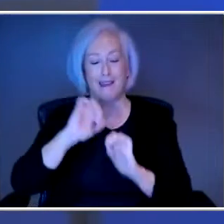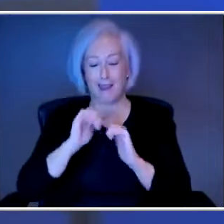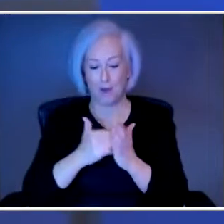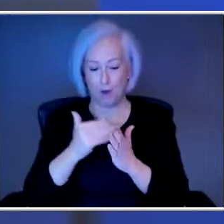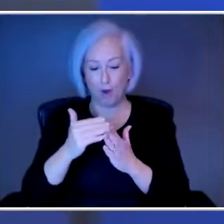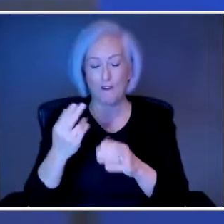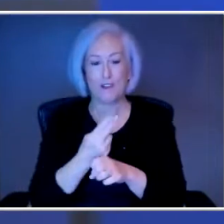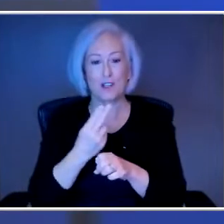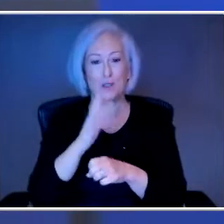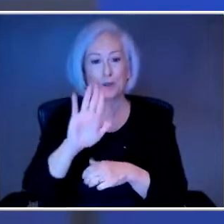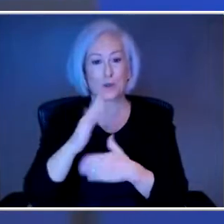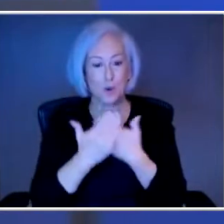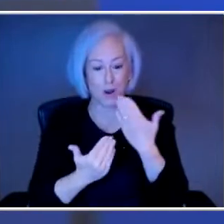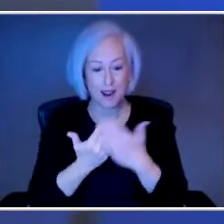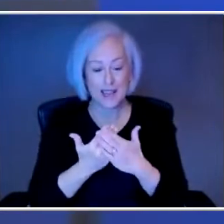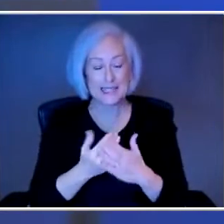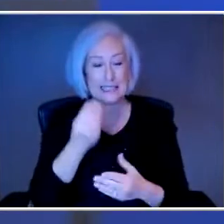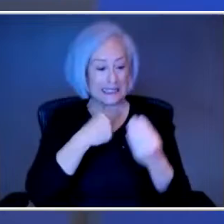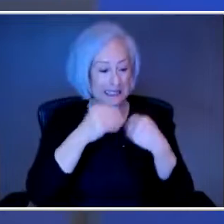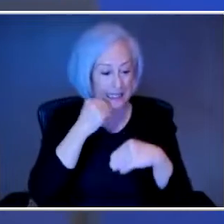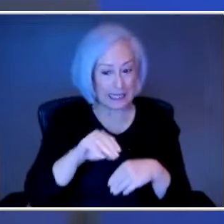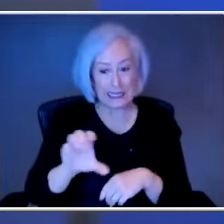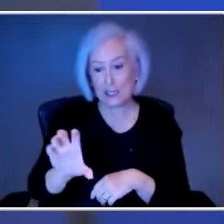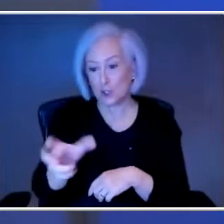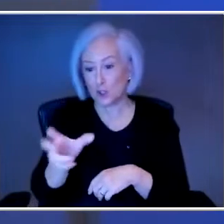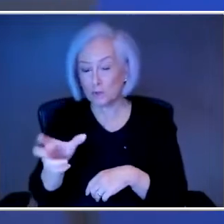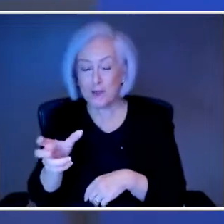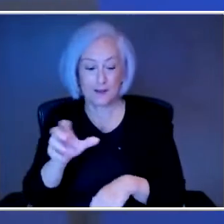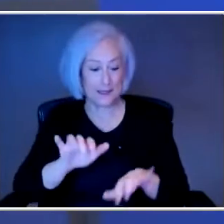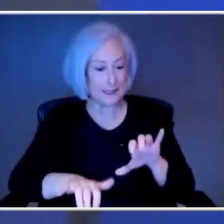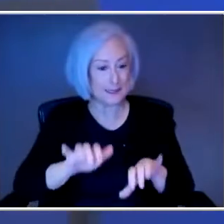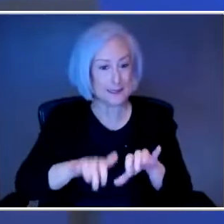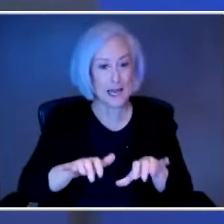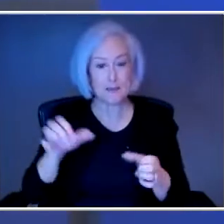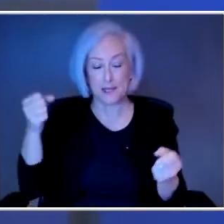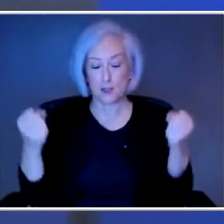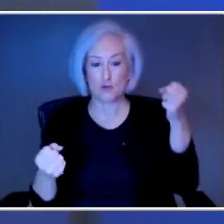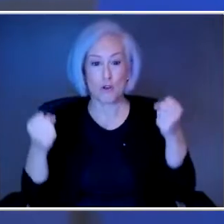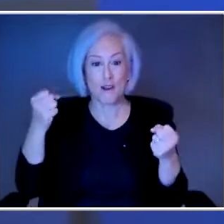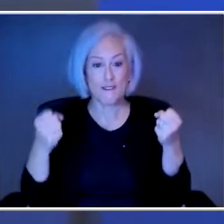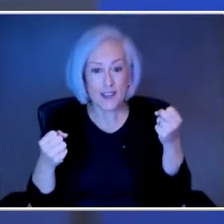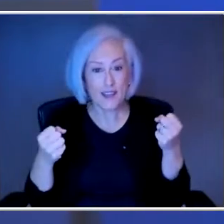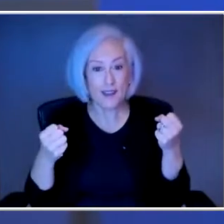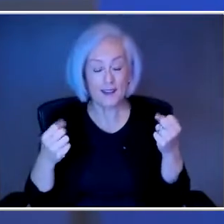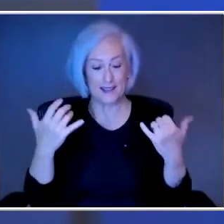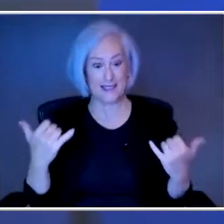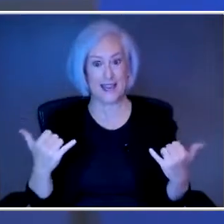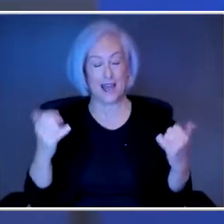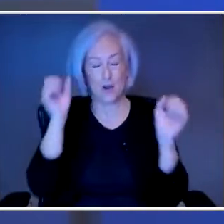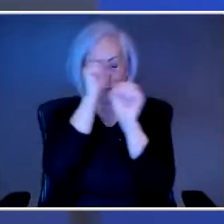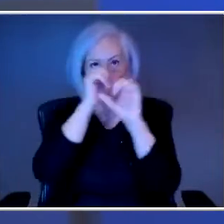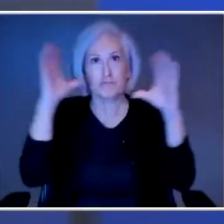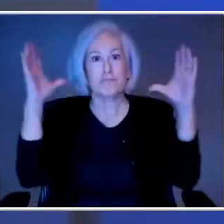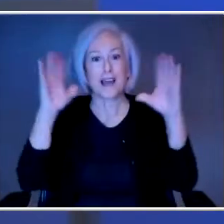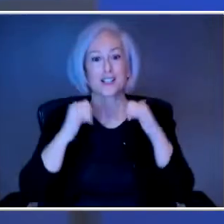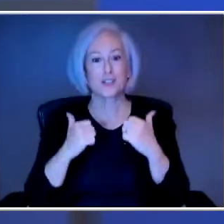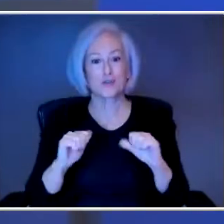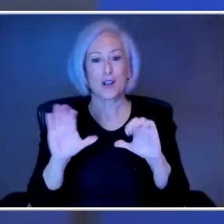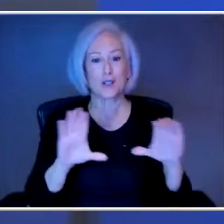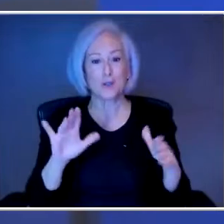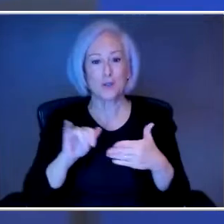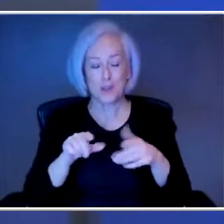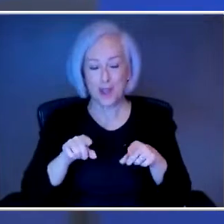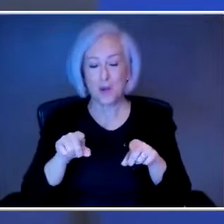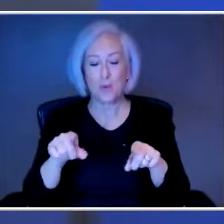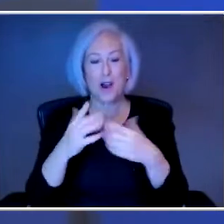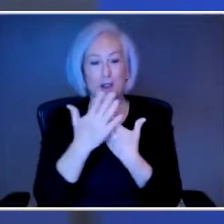typing, turning a doorknob, gripping a steering wheel. Now imagine trying to do all of that while your hands are numb or your